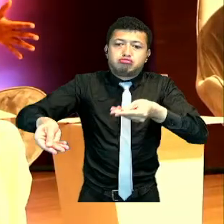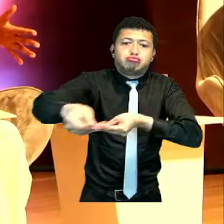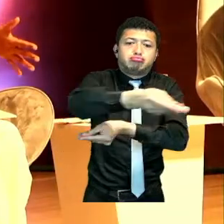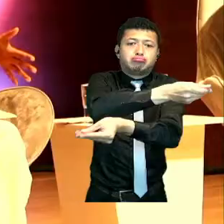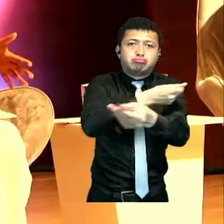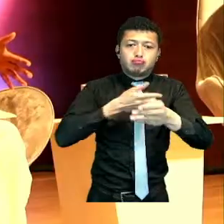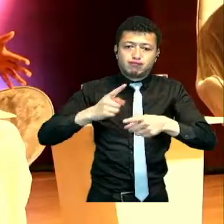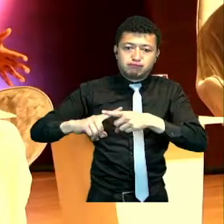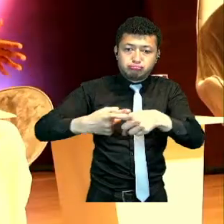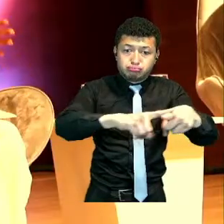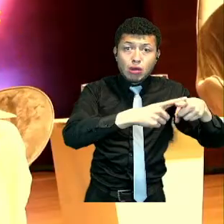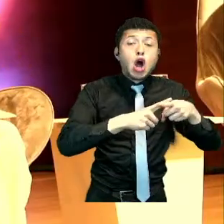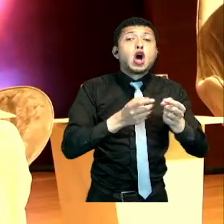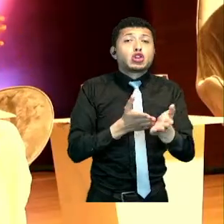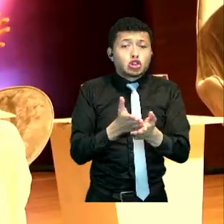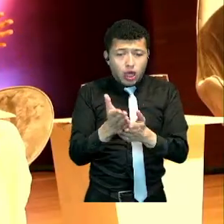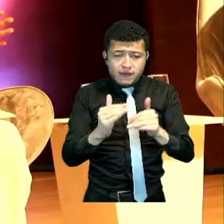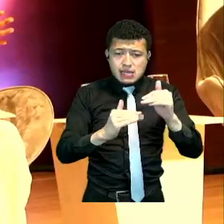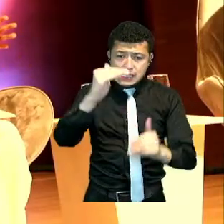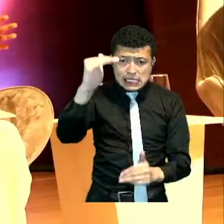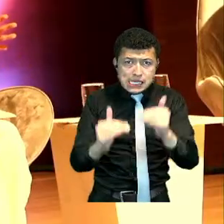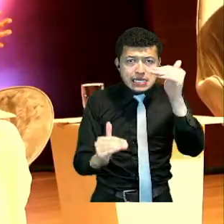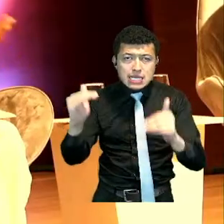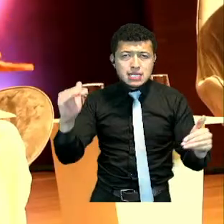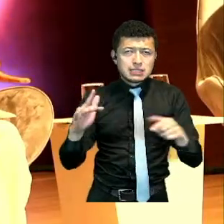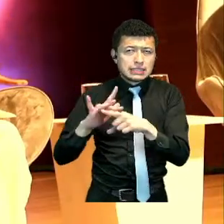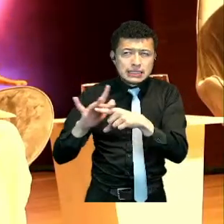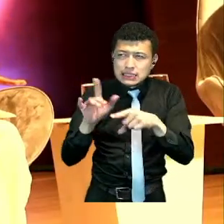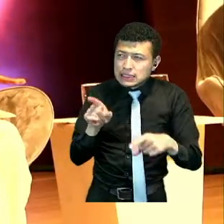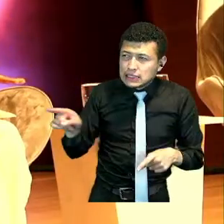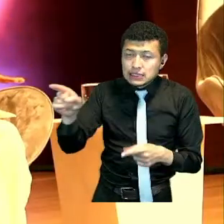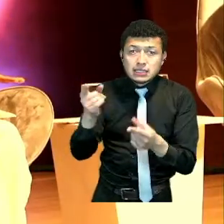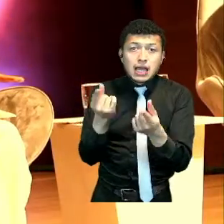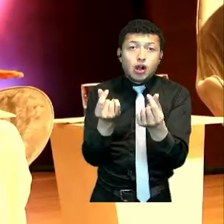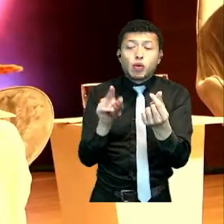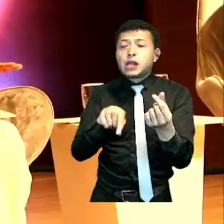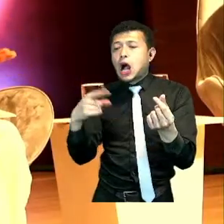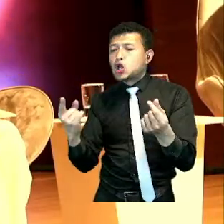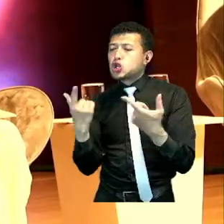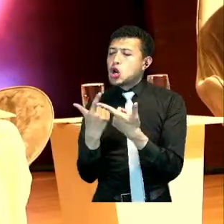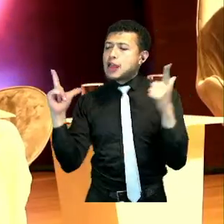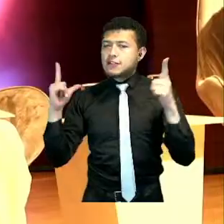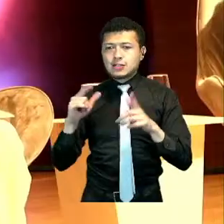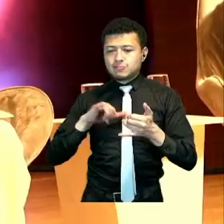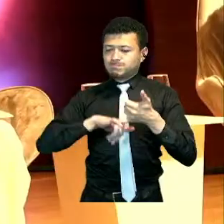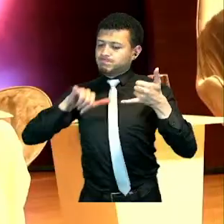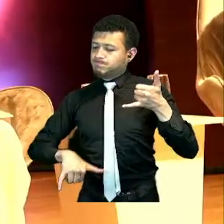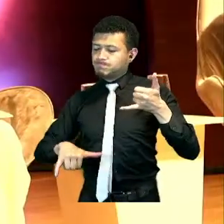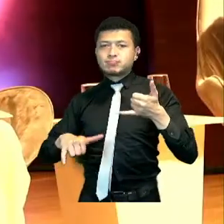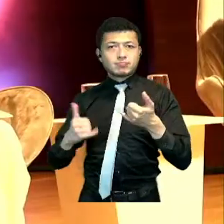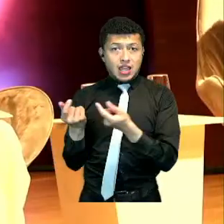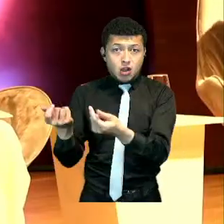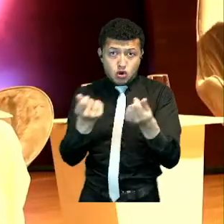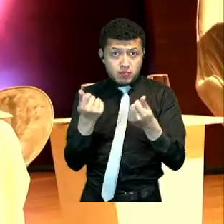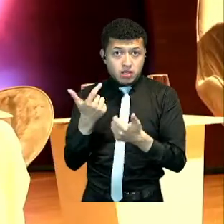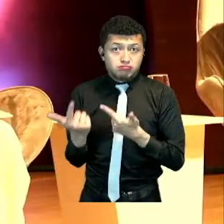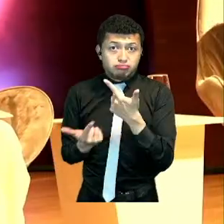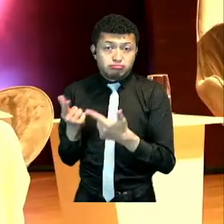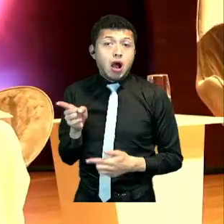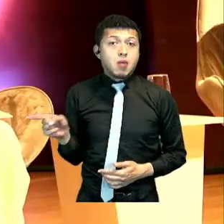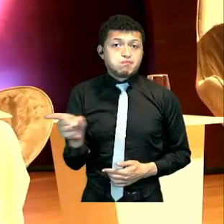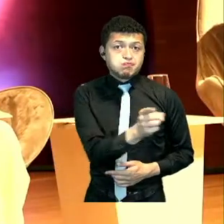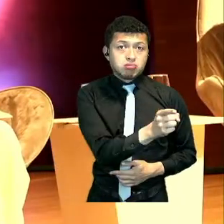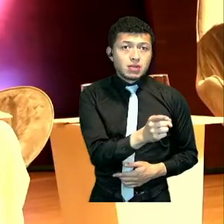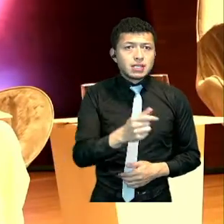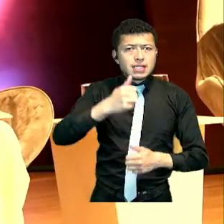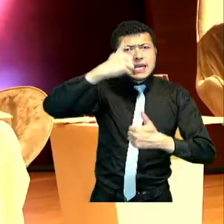then allegedly have a redistribution that only generates more gaps until now.